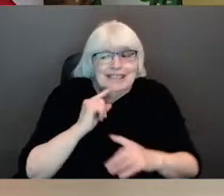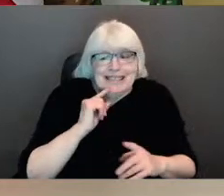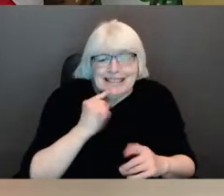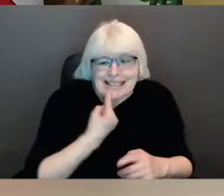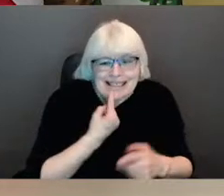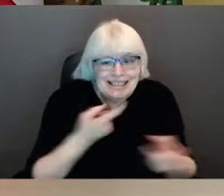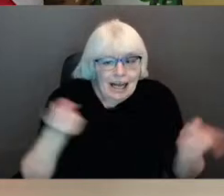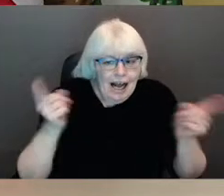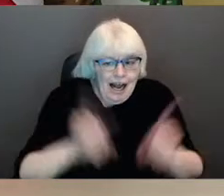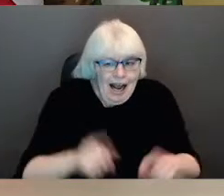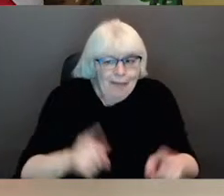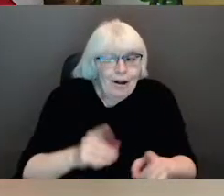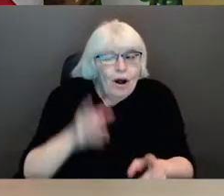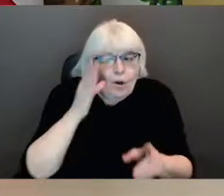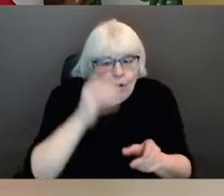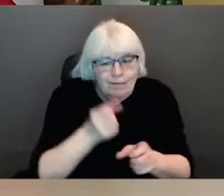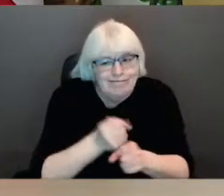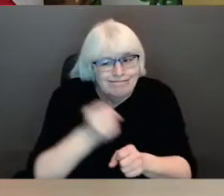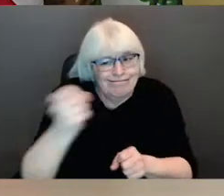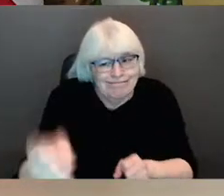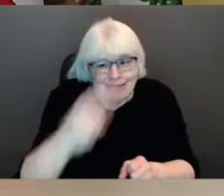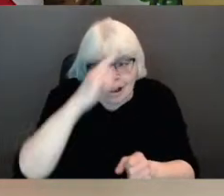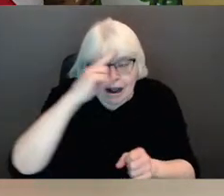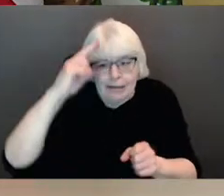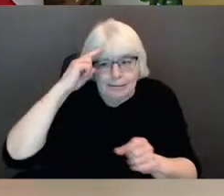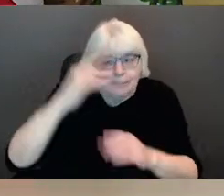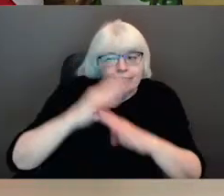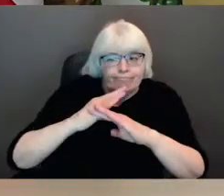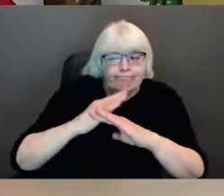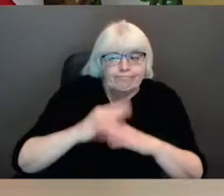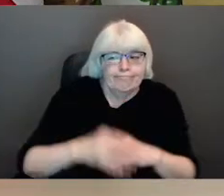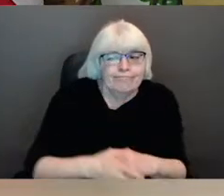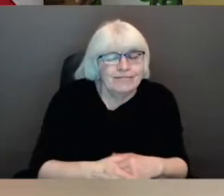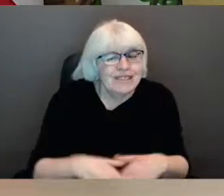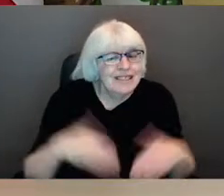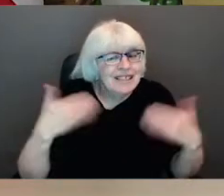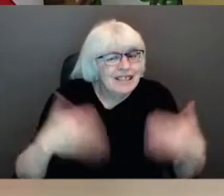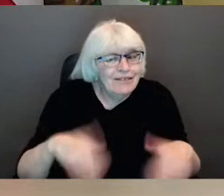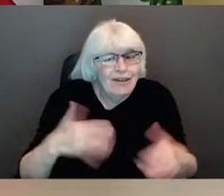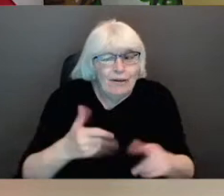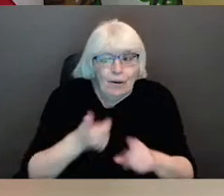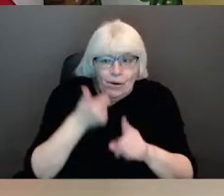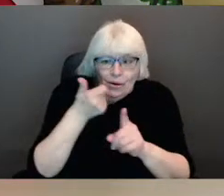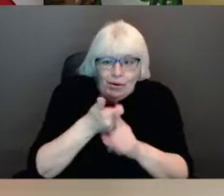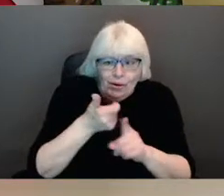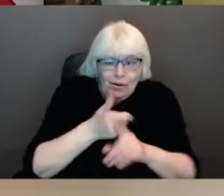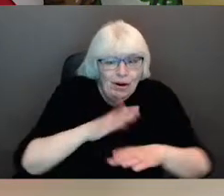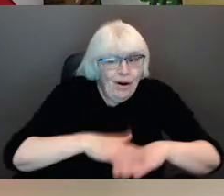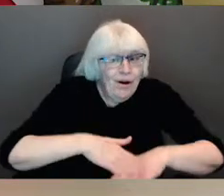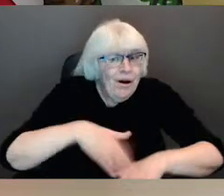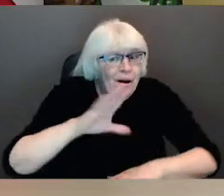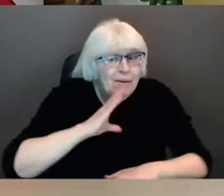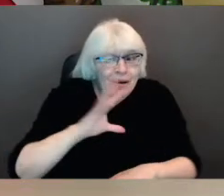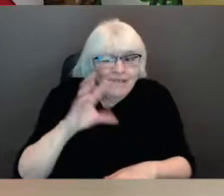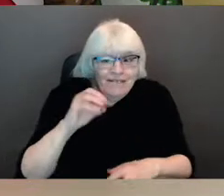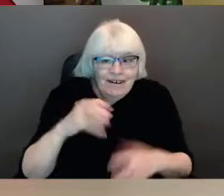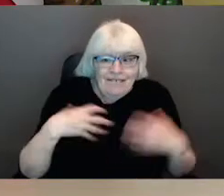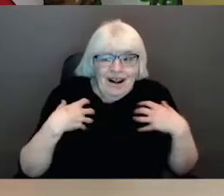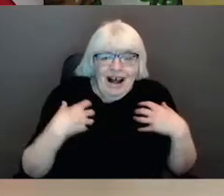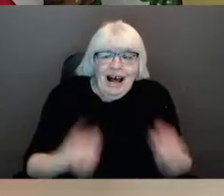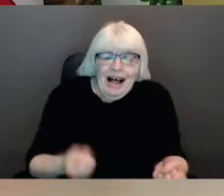is especially important for anyone who is immunocompromised or over the age of 50, because the risk of needing hospital care